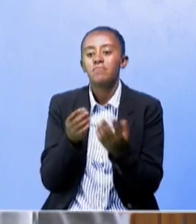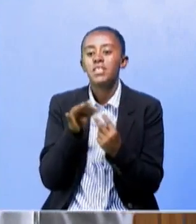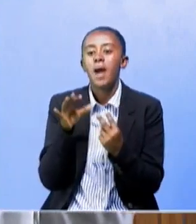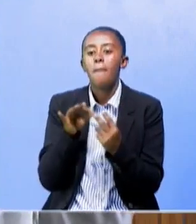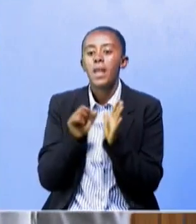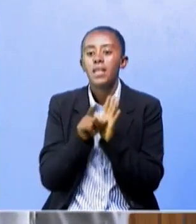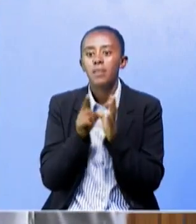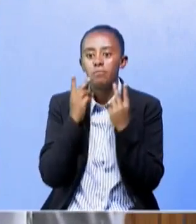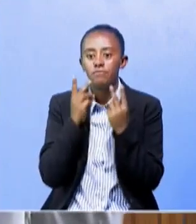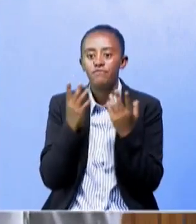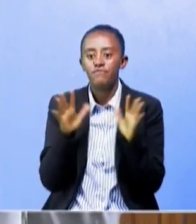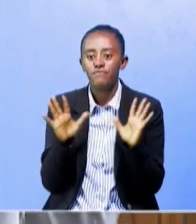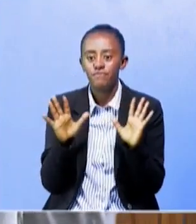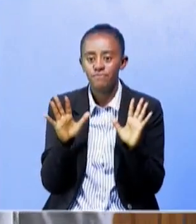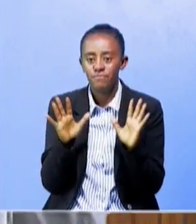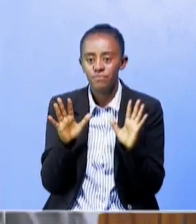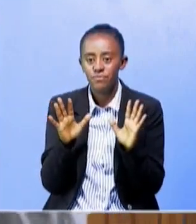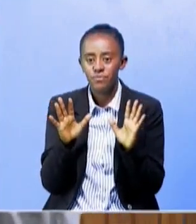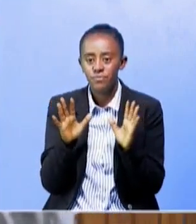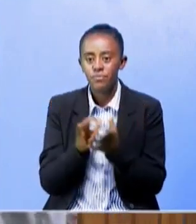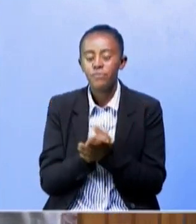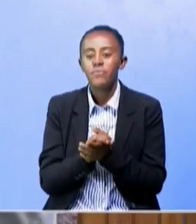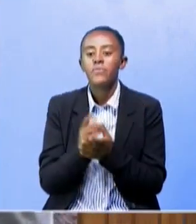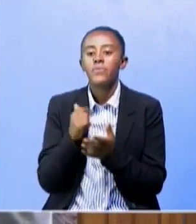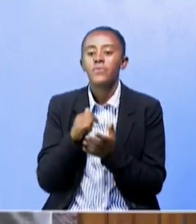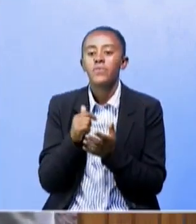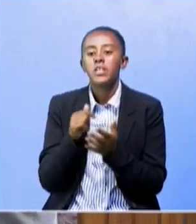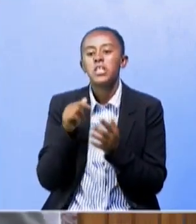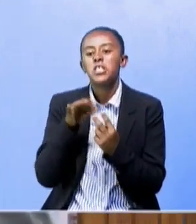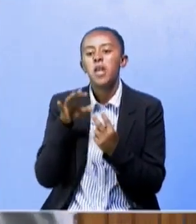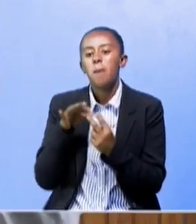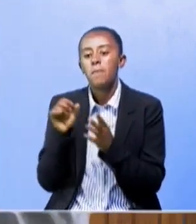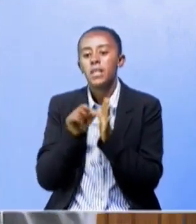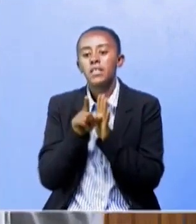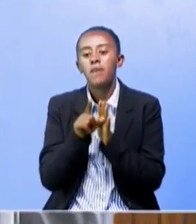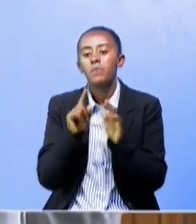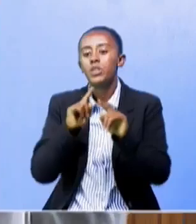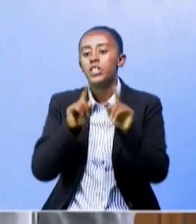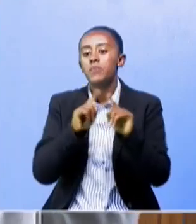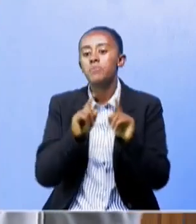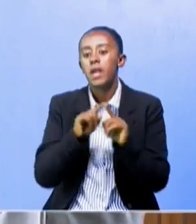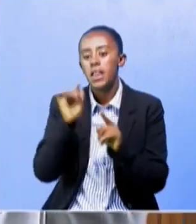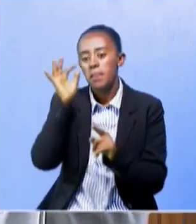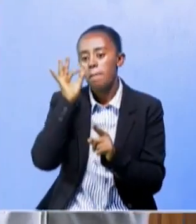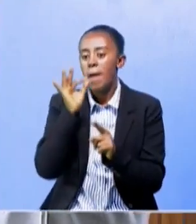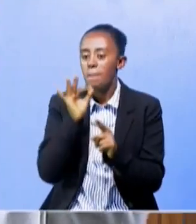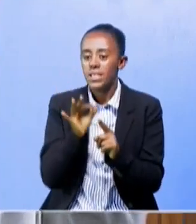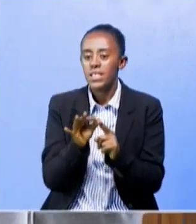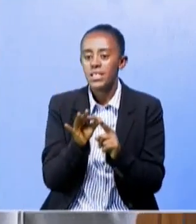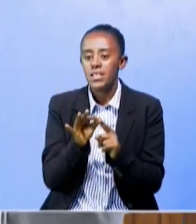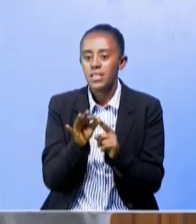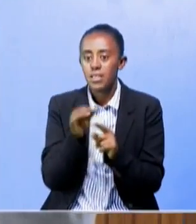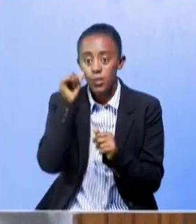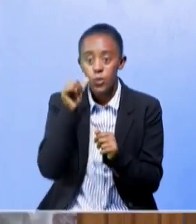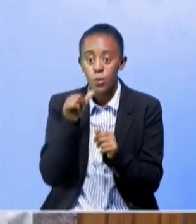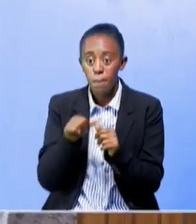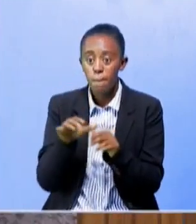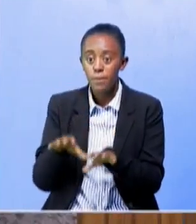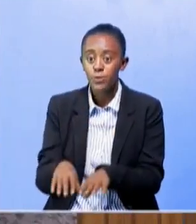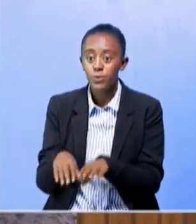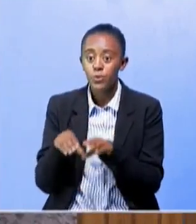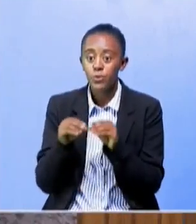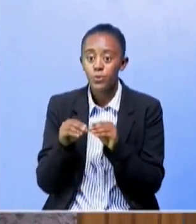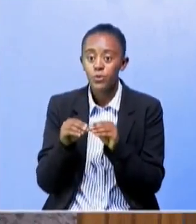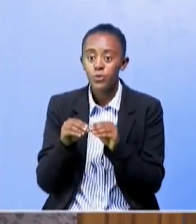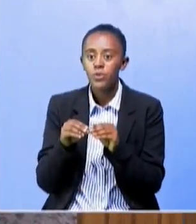each. And then I was trying to give that, some sample examples for different purposes. You remember, students,